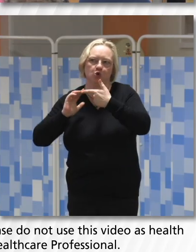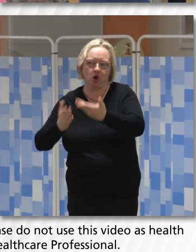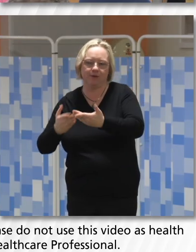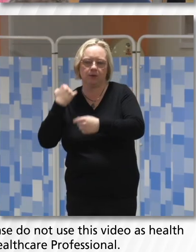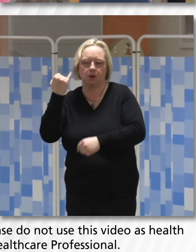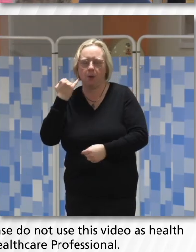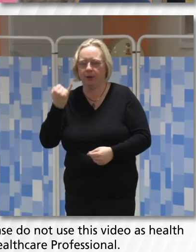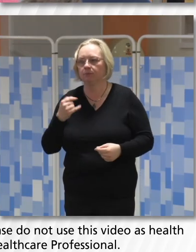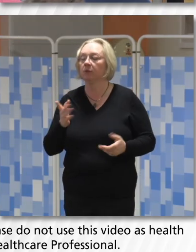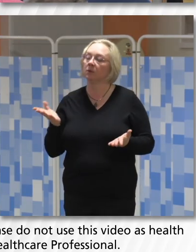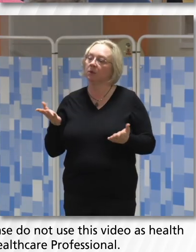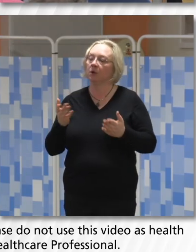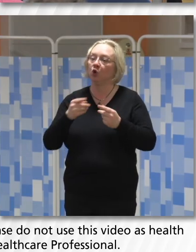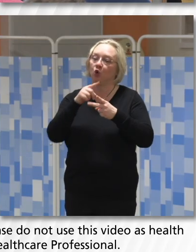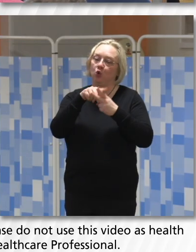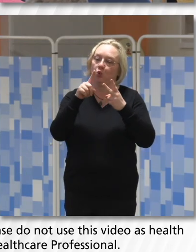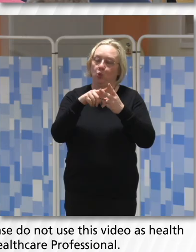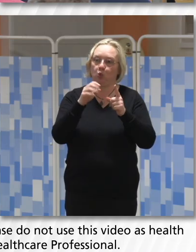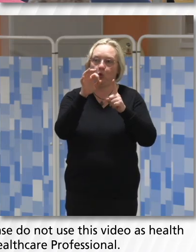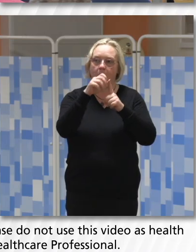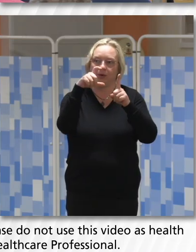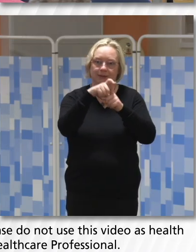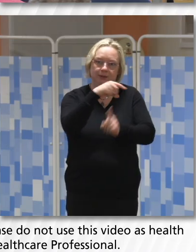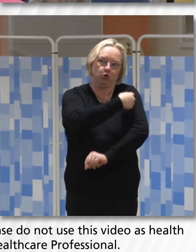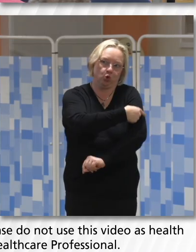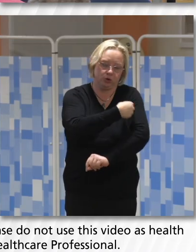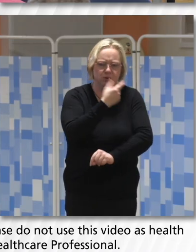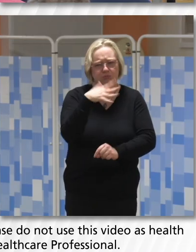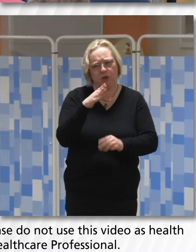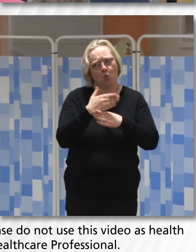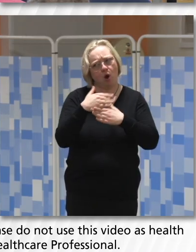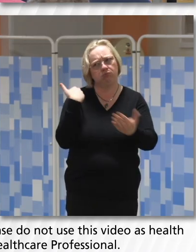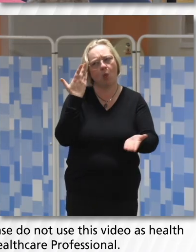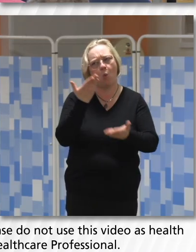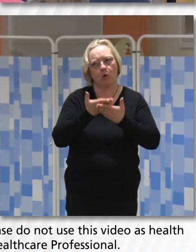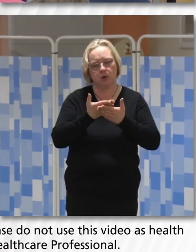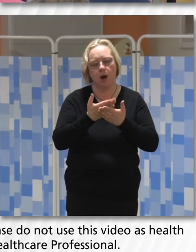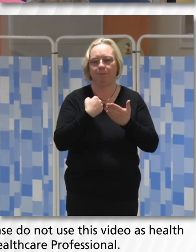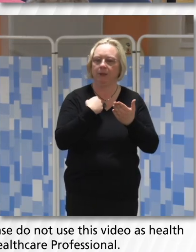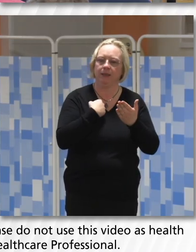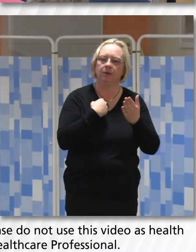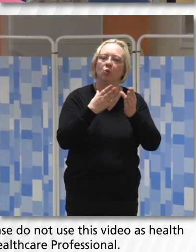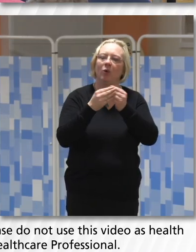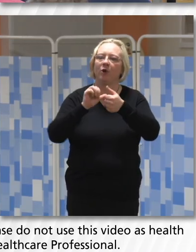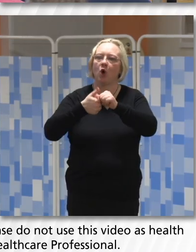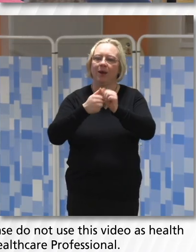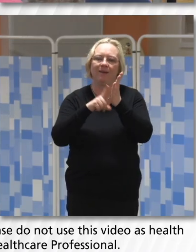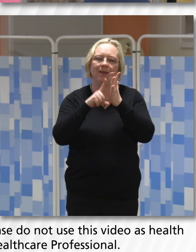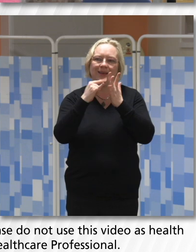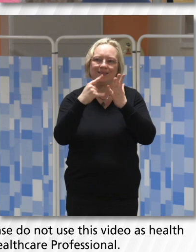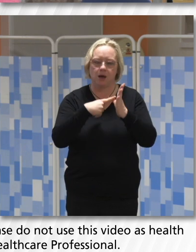nurses, myself and Lisa Brown, and we've both been in post a long time. We are